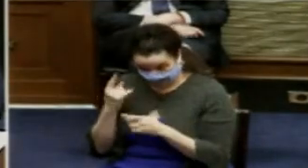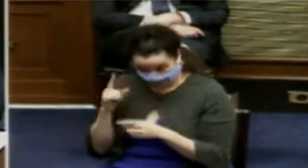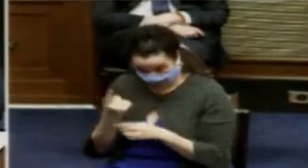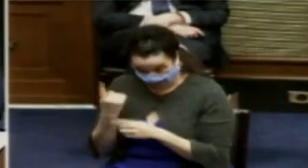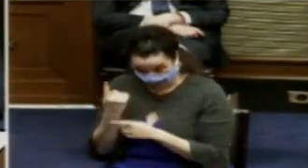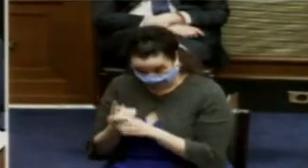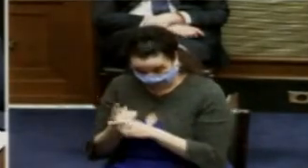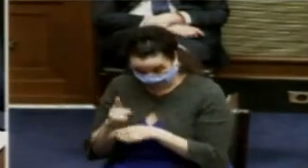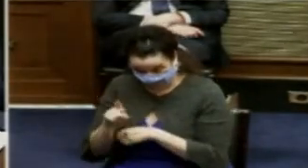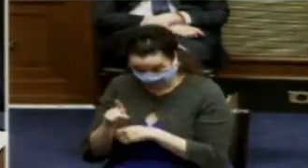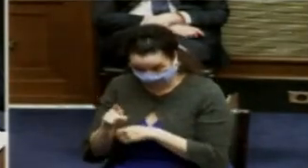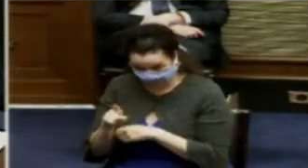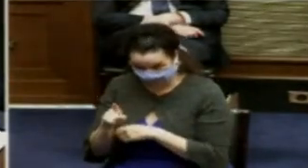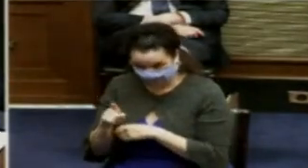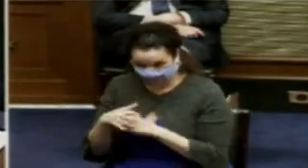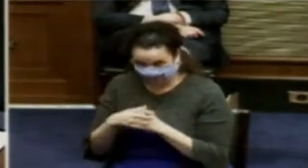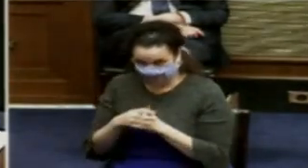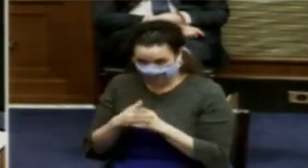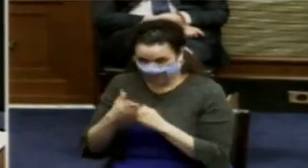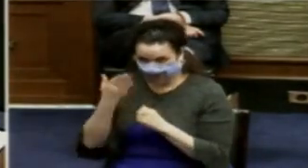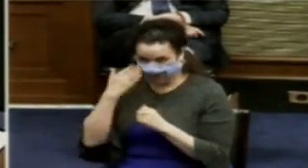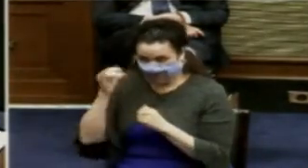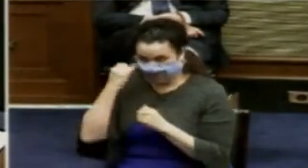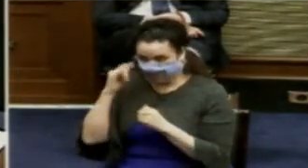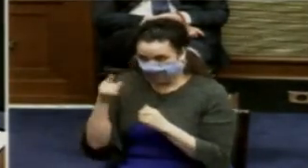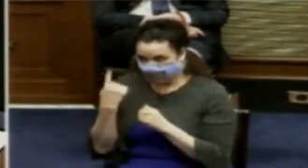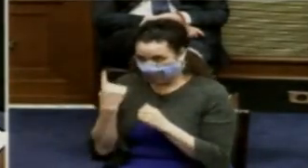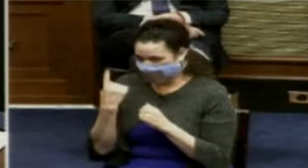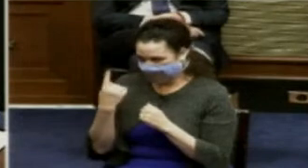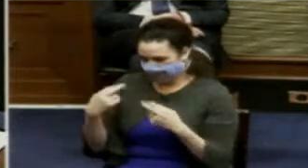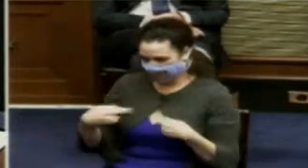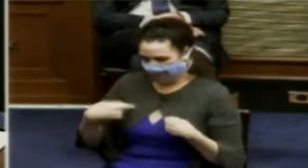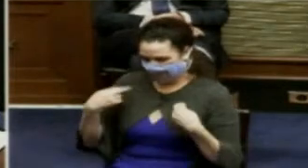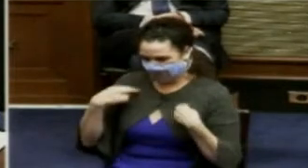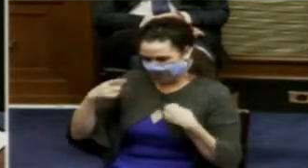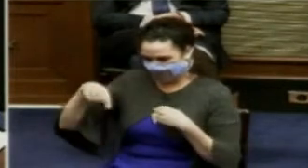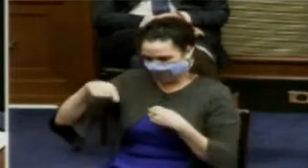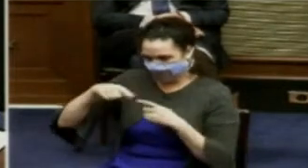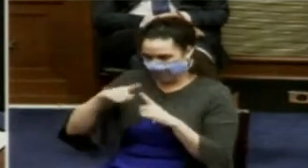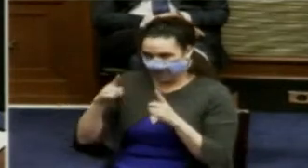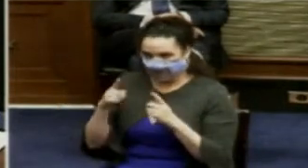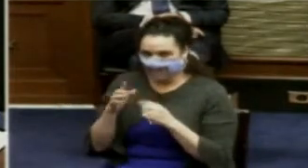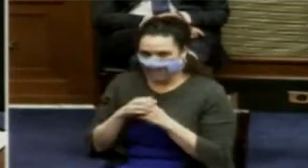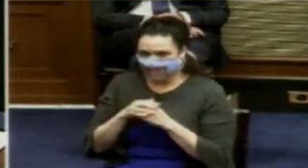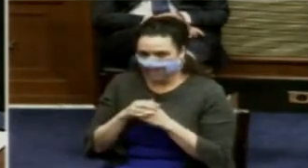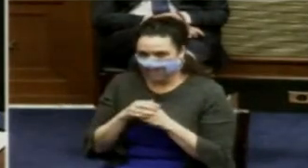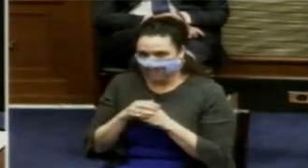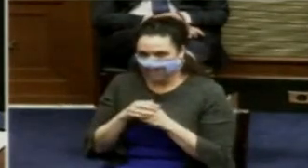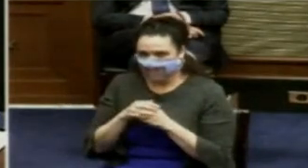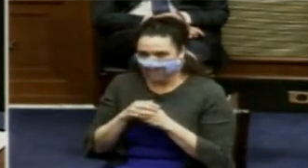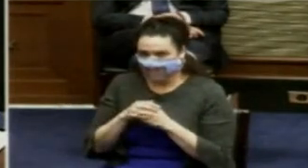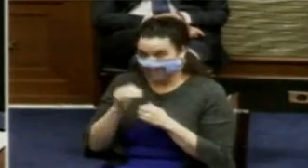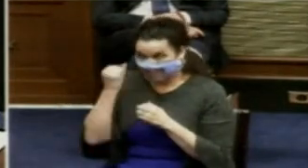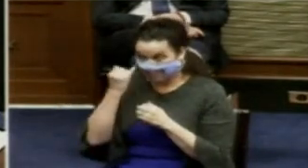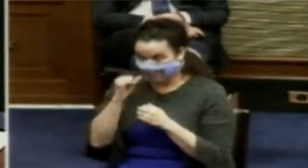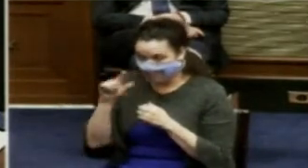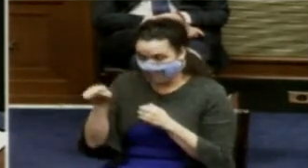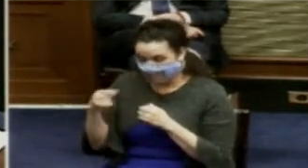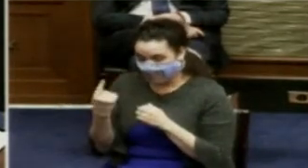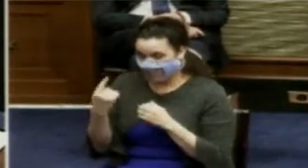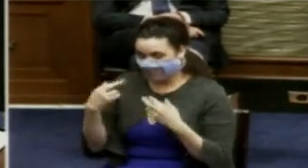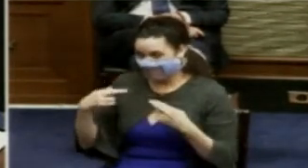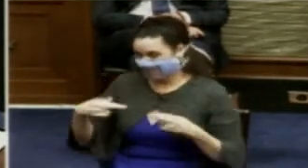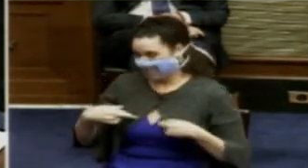They would. I'm not sure if they would be the only residents, Congressman, but they would certainly be, if not the only residents, one of only